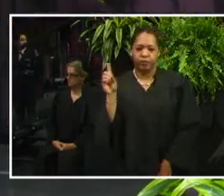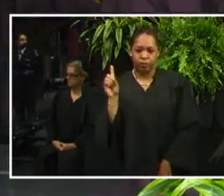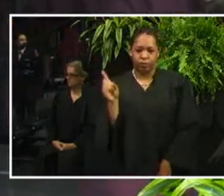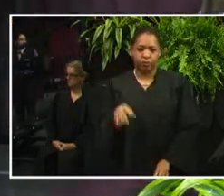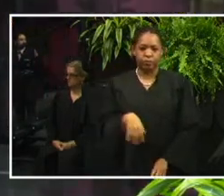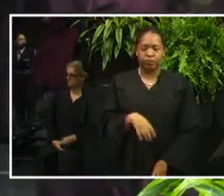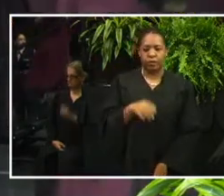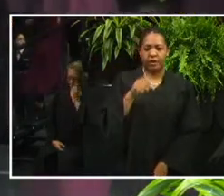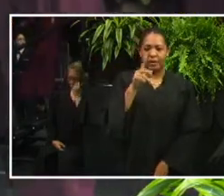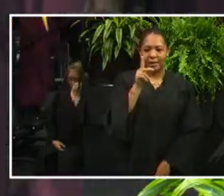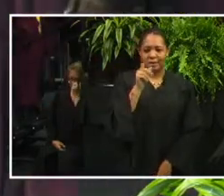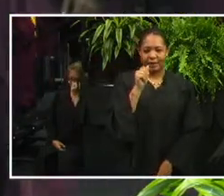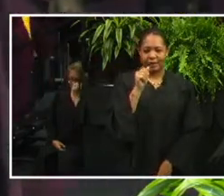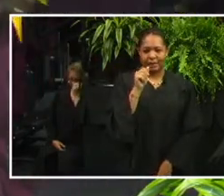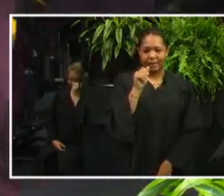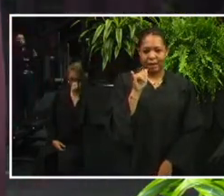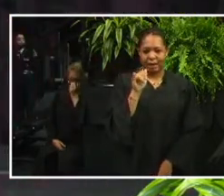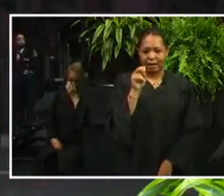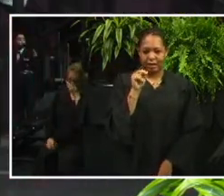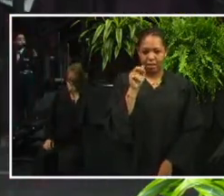Kiana Lamaria Hendricks.